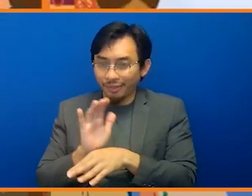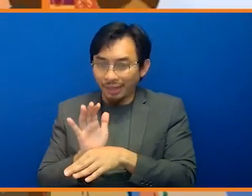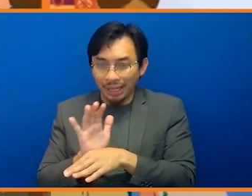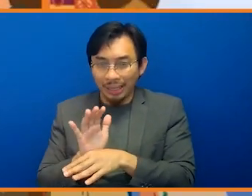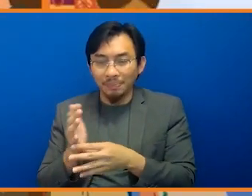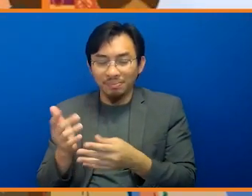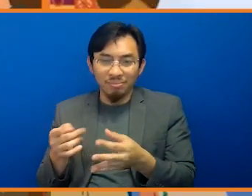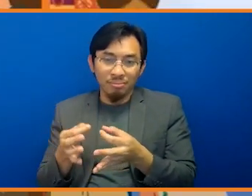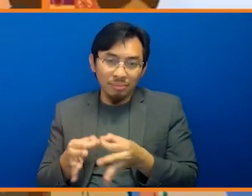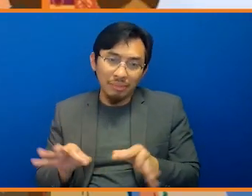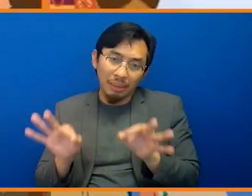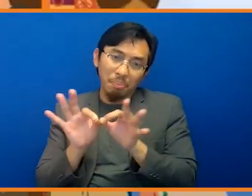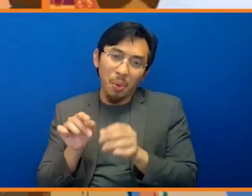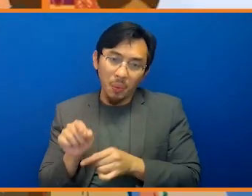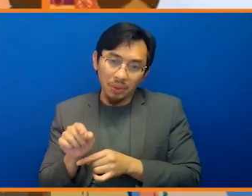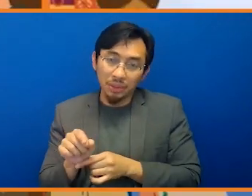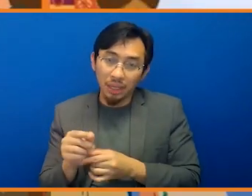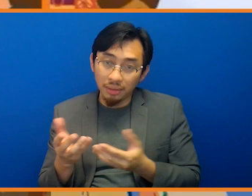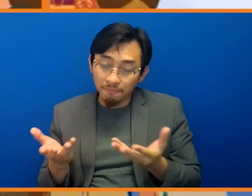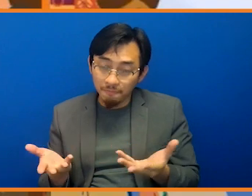of fiction